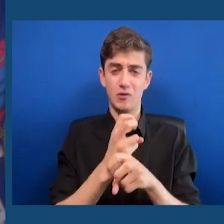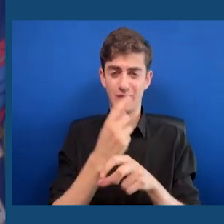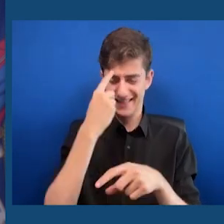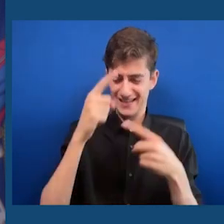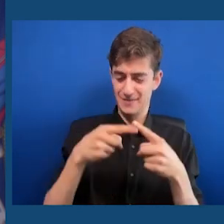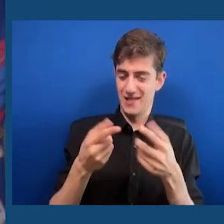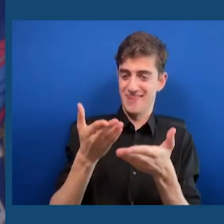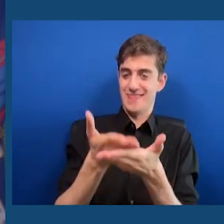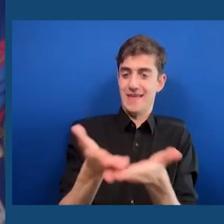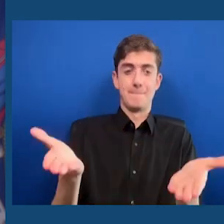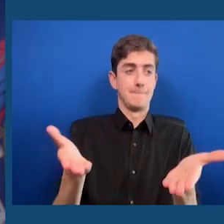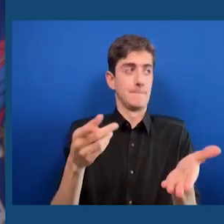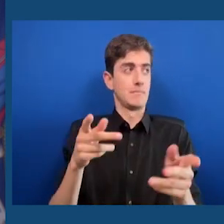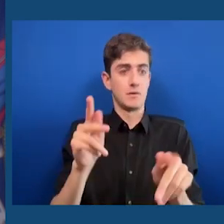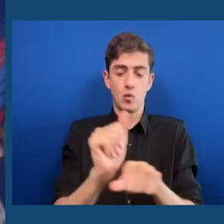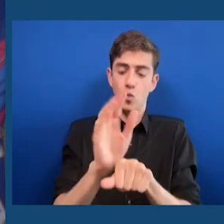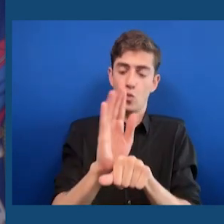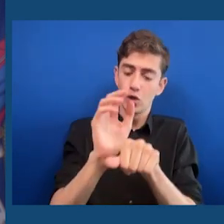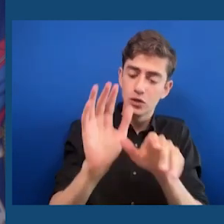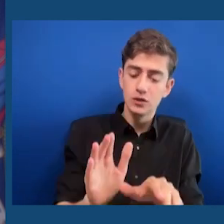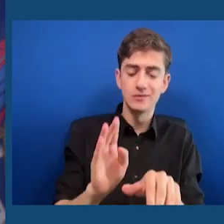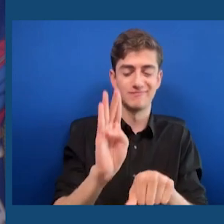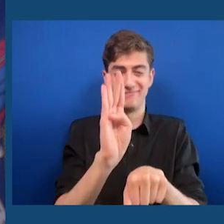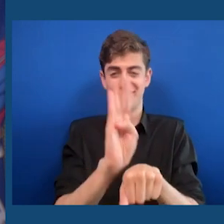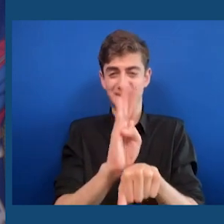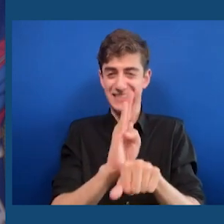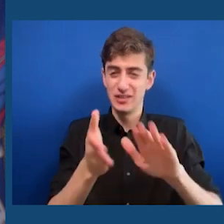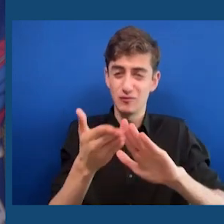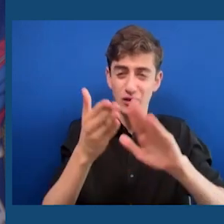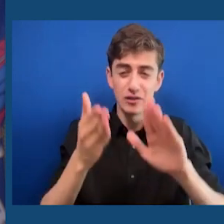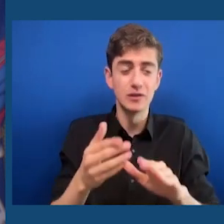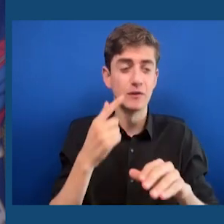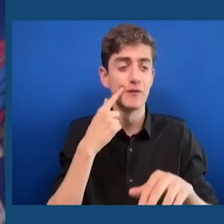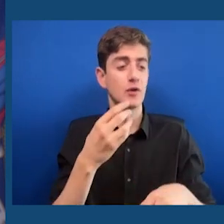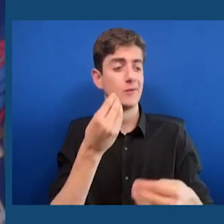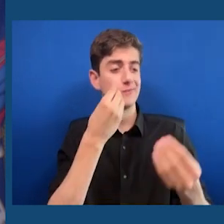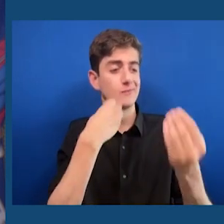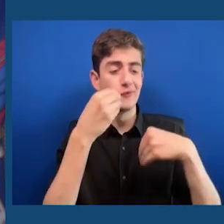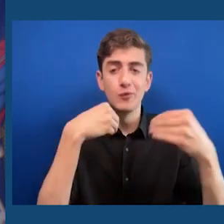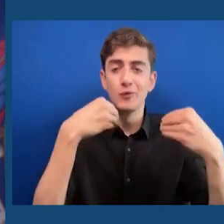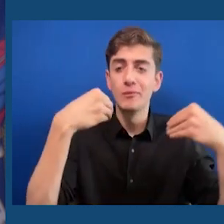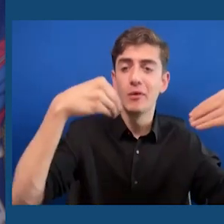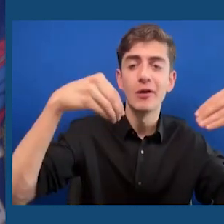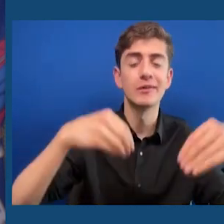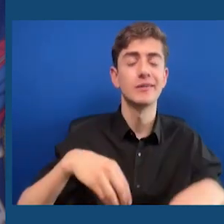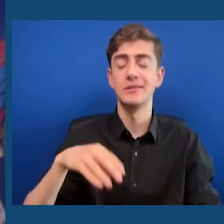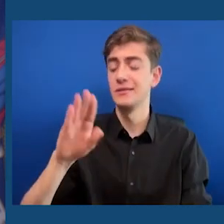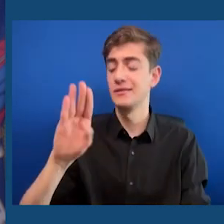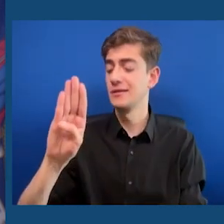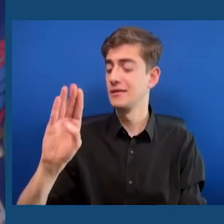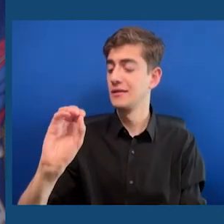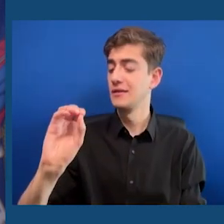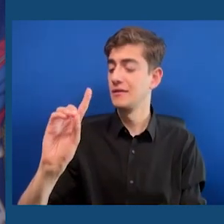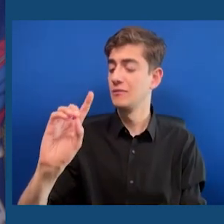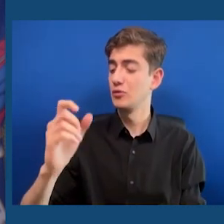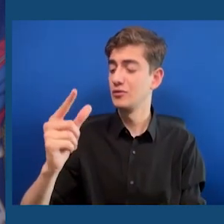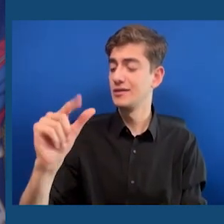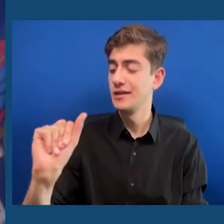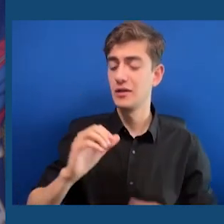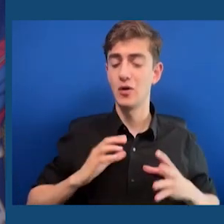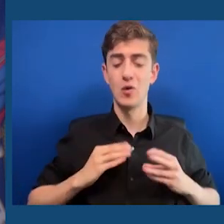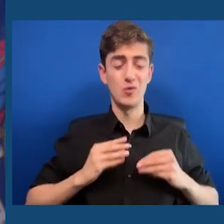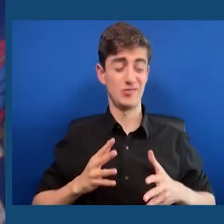of our cities and our communities, the supermarkets and the bodega owners and all those who are out there making sure we have everything